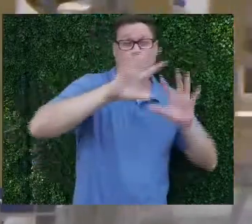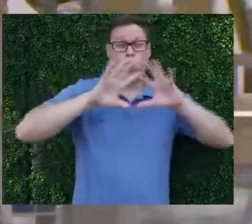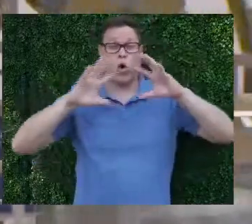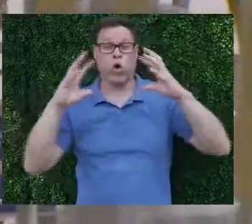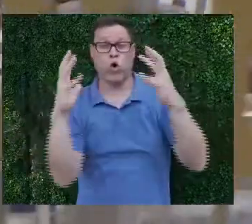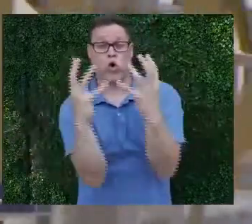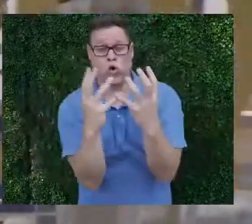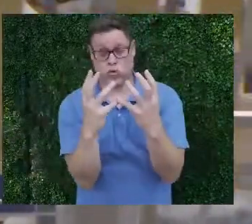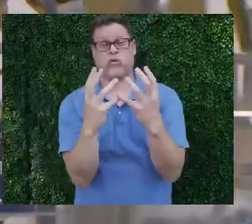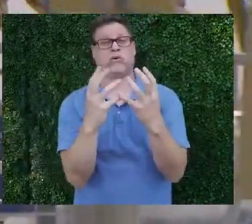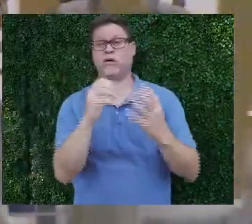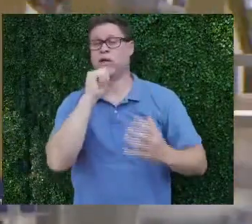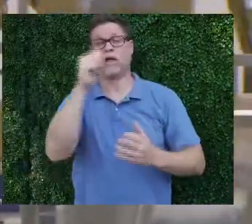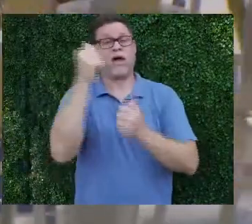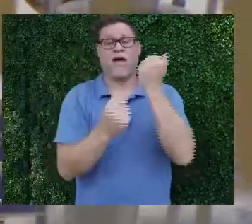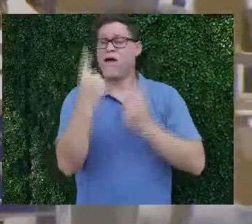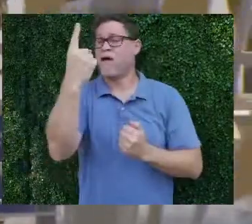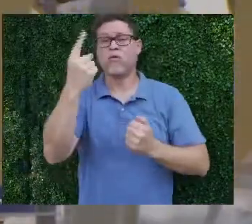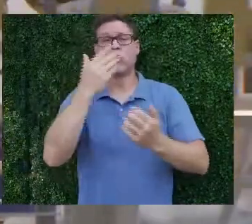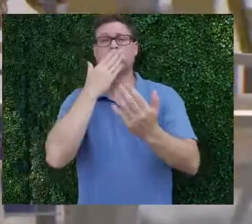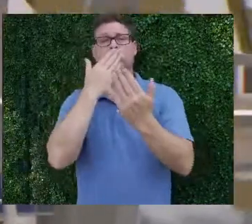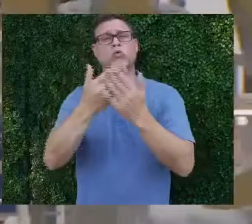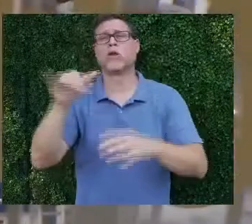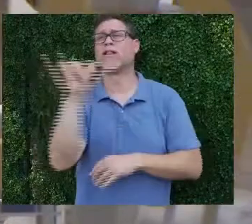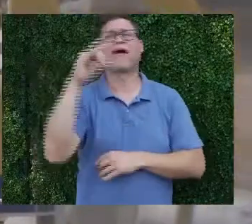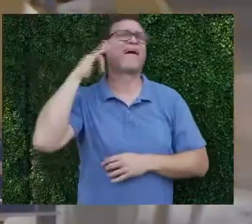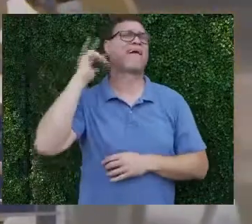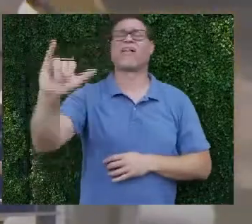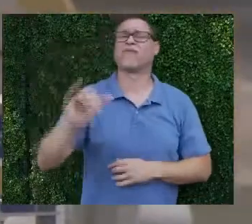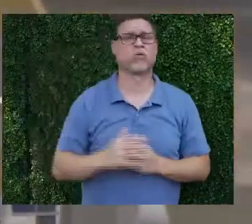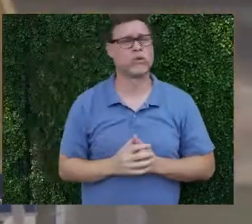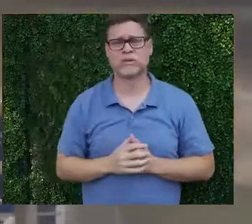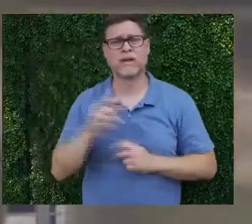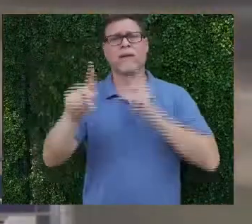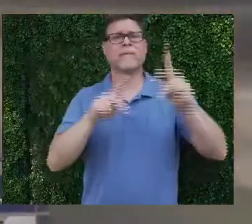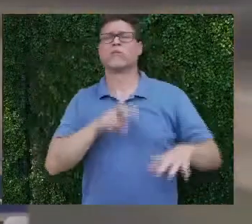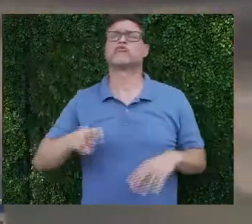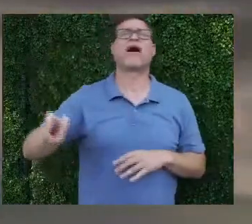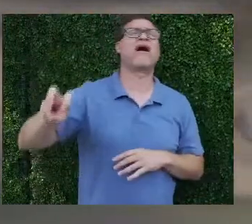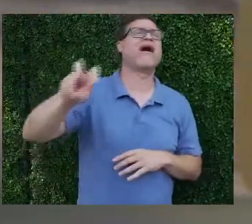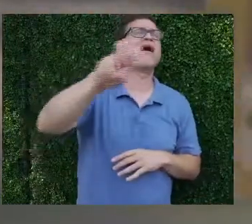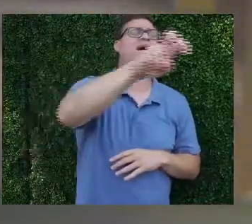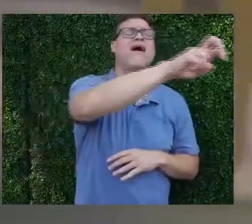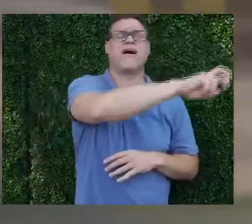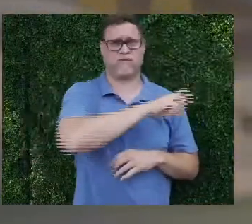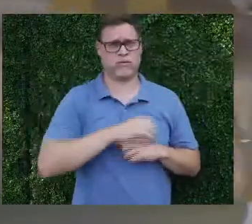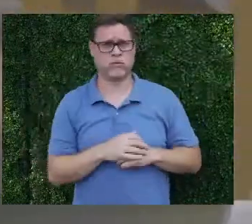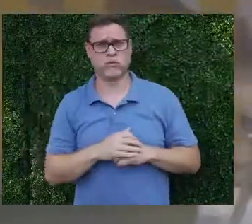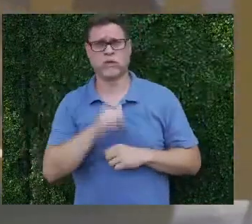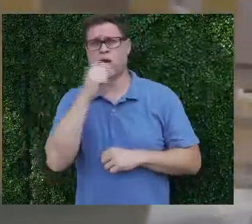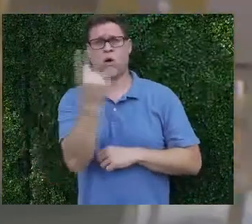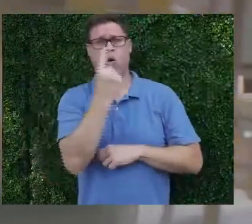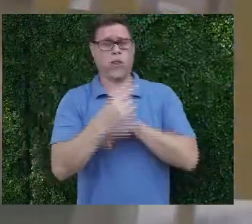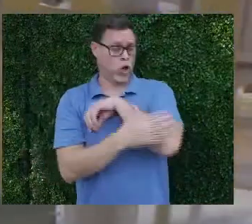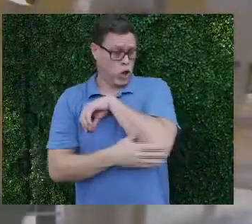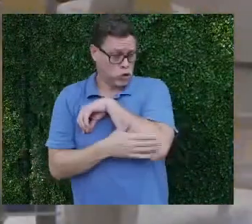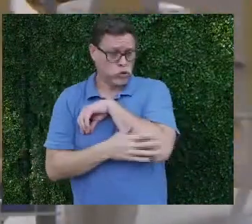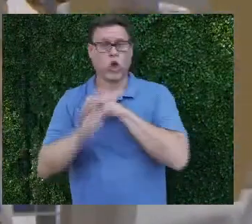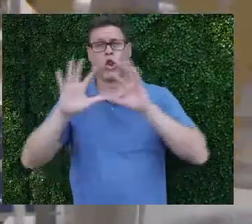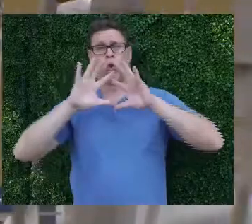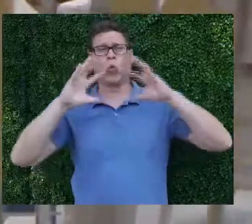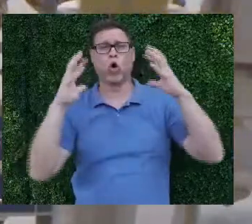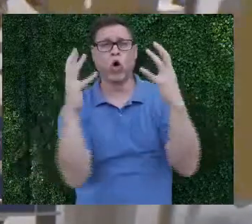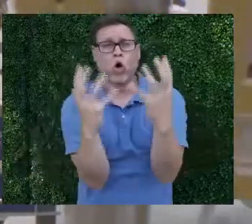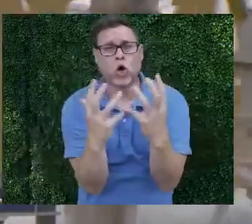not everybody is doing as well as the state of California. And we have people traveling from all around, not only the country, but around the world, coming to